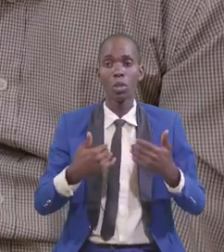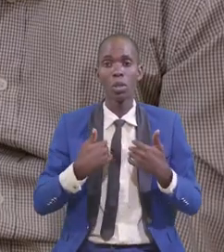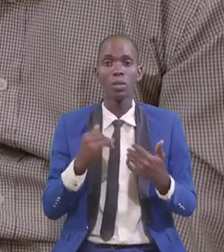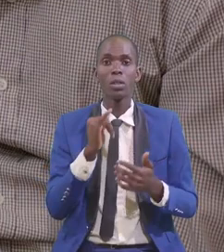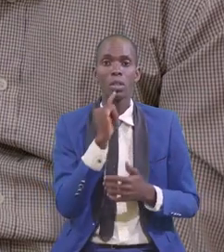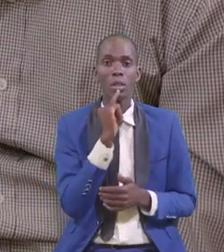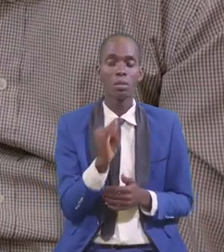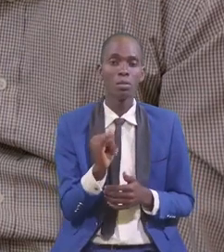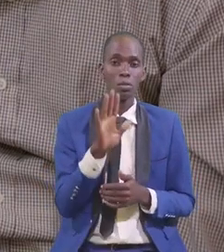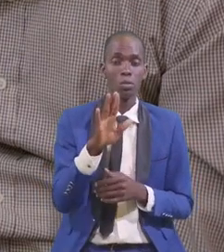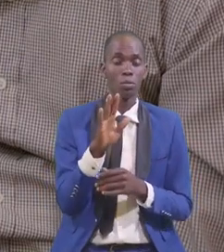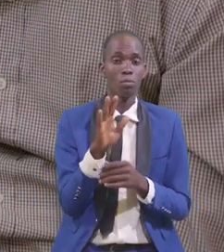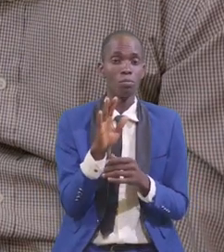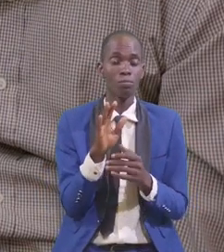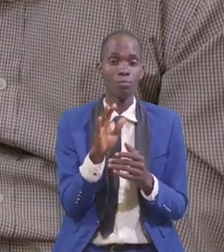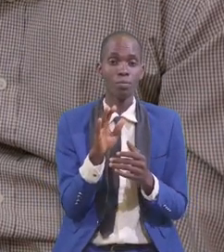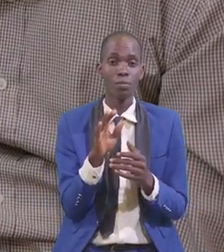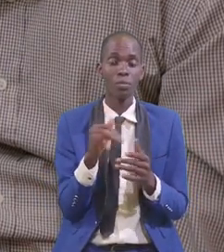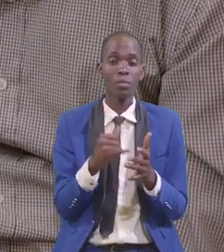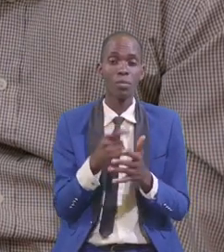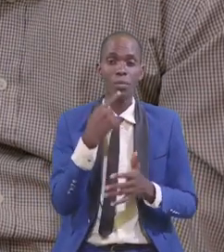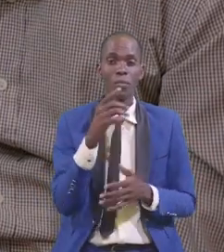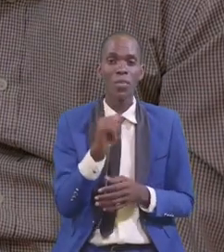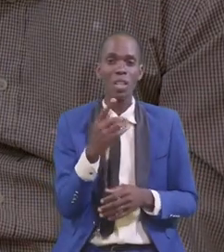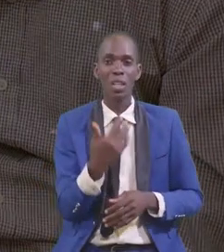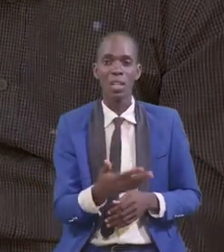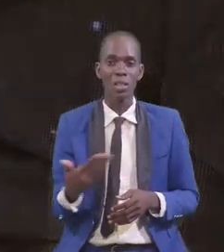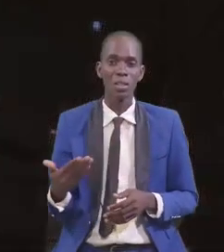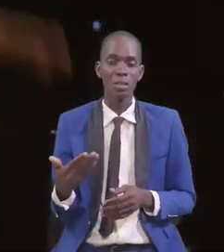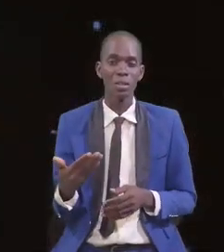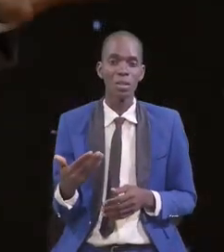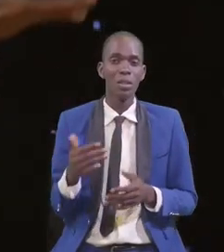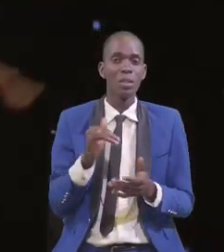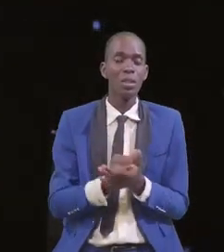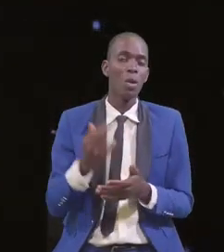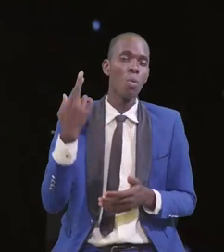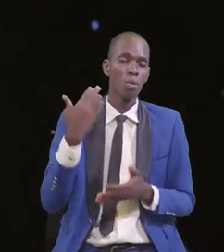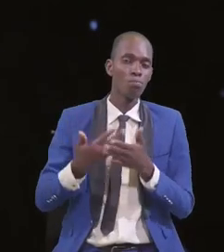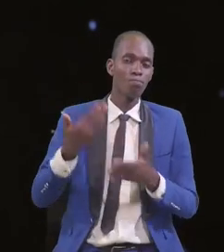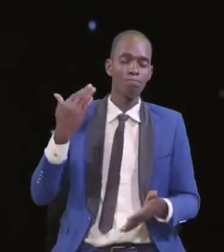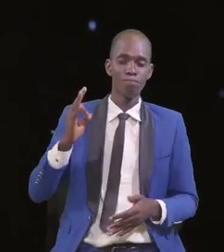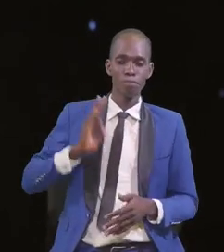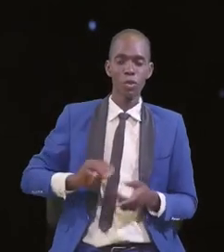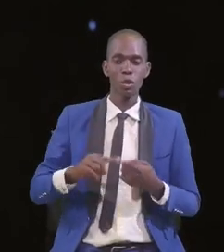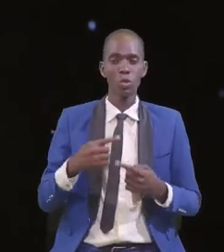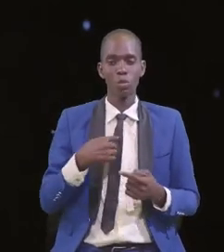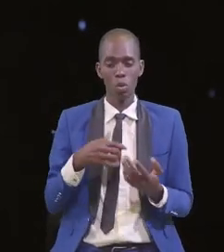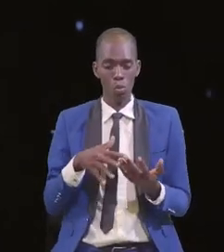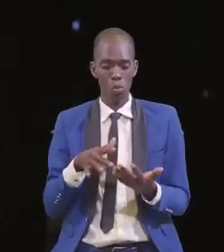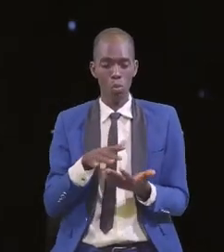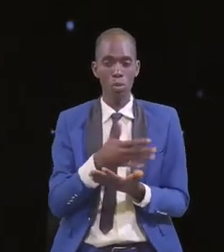dung and dross. It says, the things, what things were gained to me, those